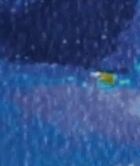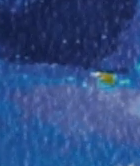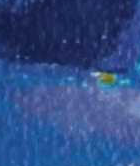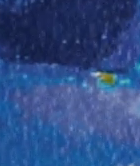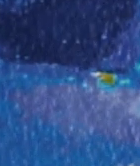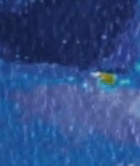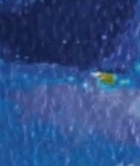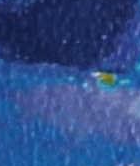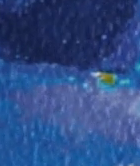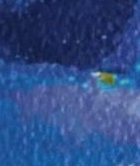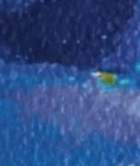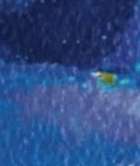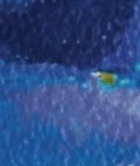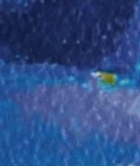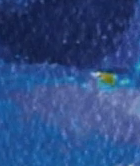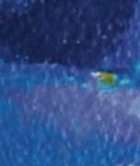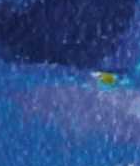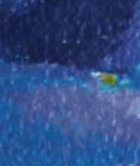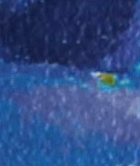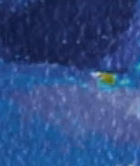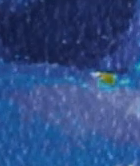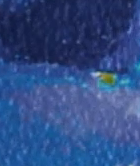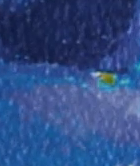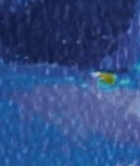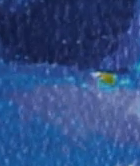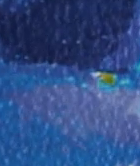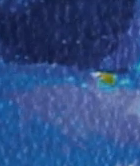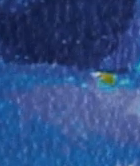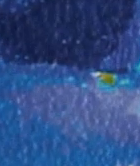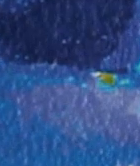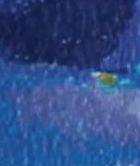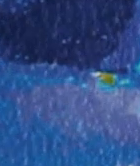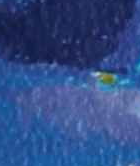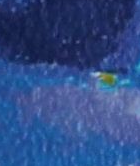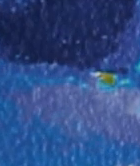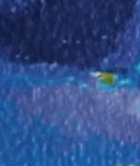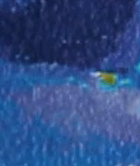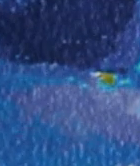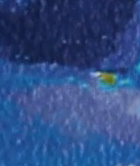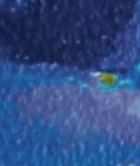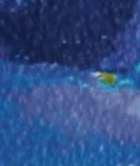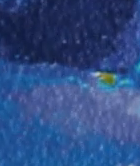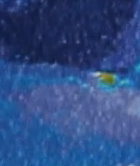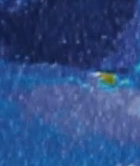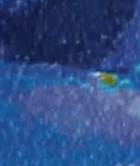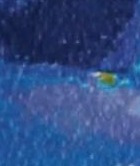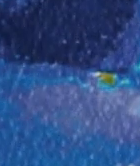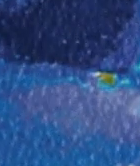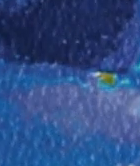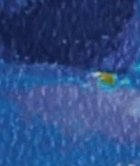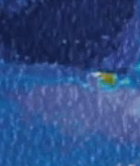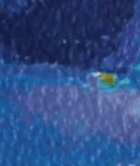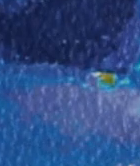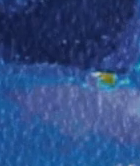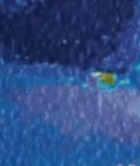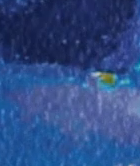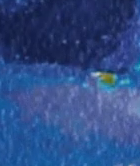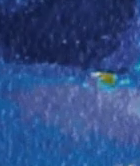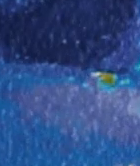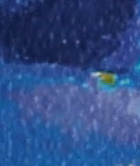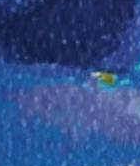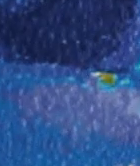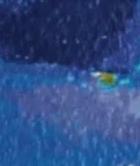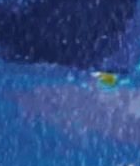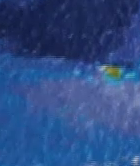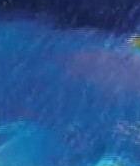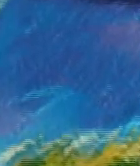much the same as the rest of the country with a few light showers early in the day and more overnight. At sea, east to